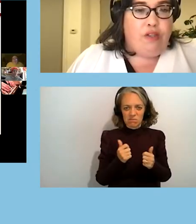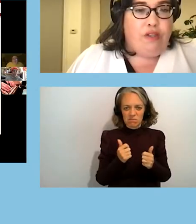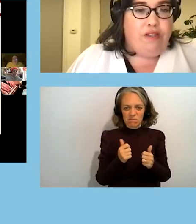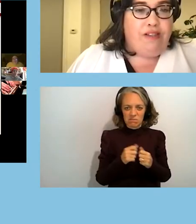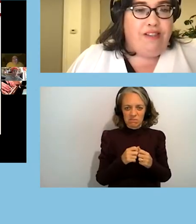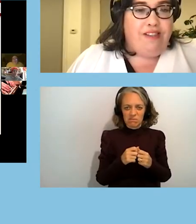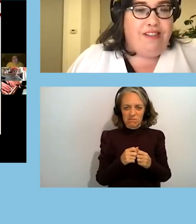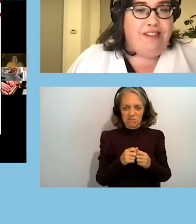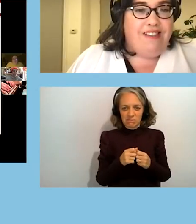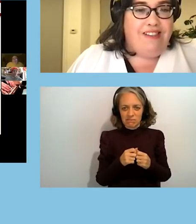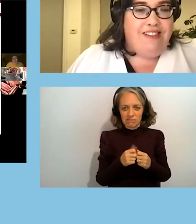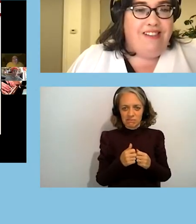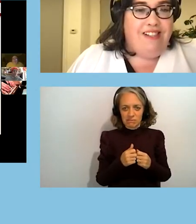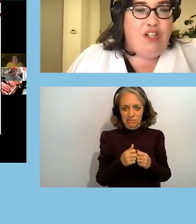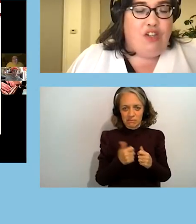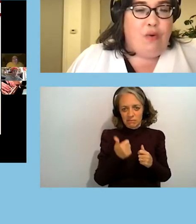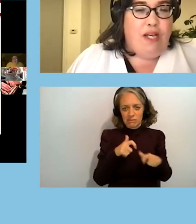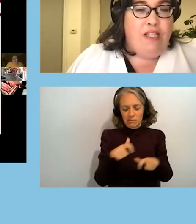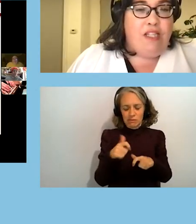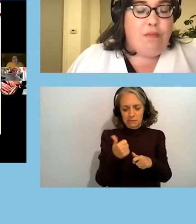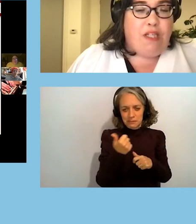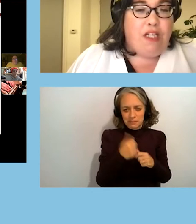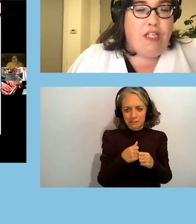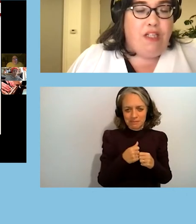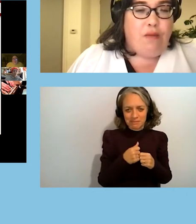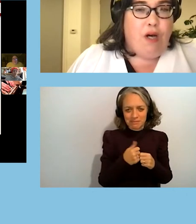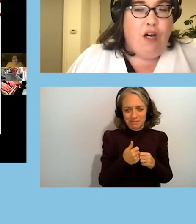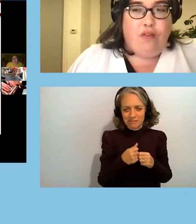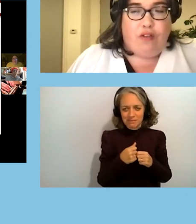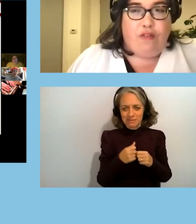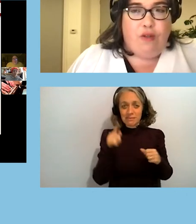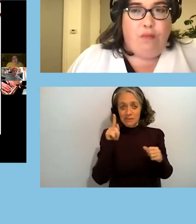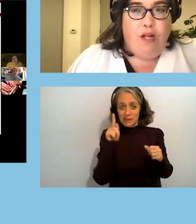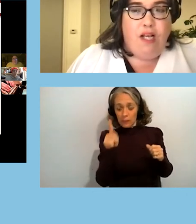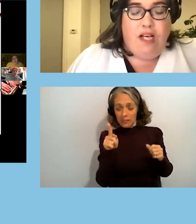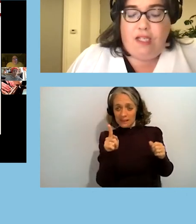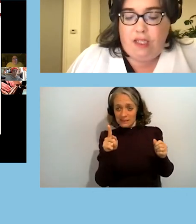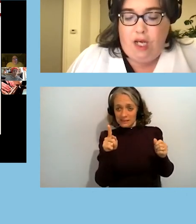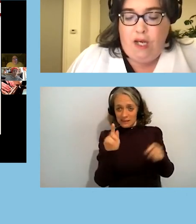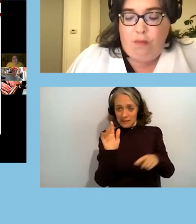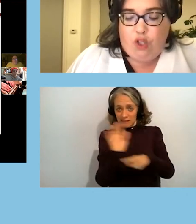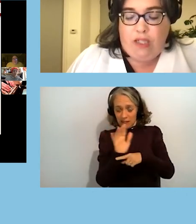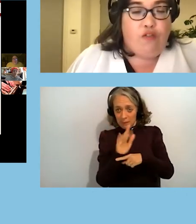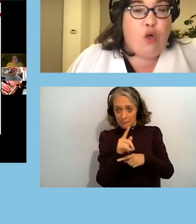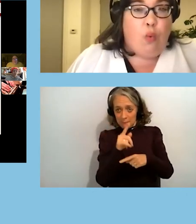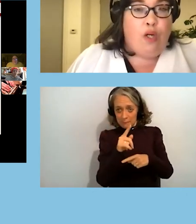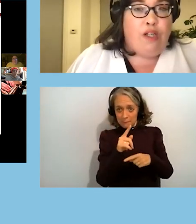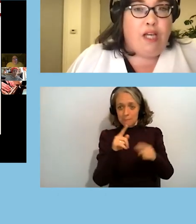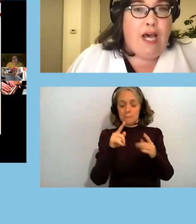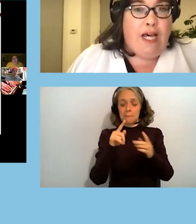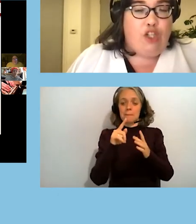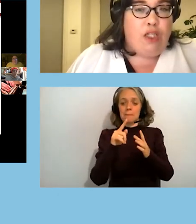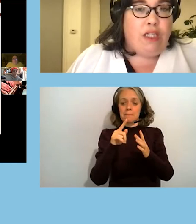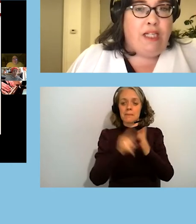We are collaborating with Jennifer. So in this particular part of the film, Jennifer